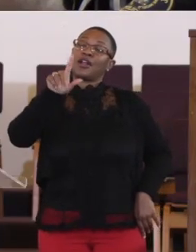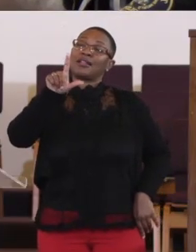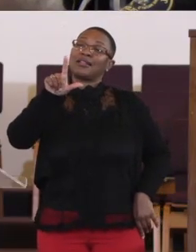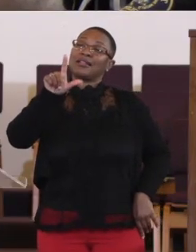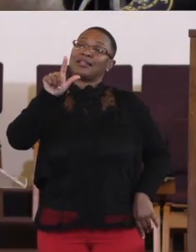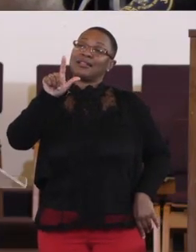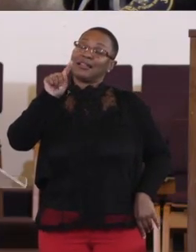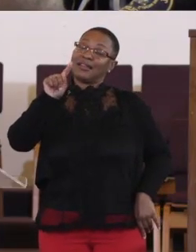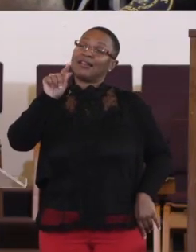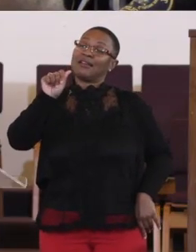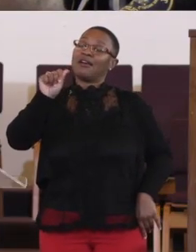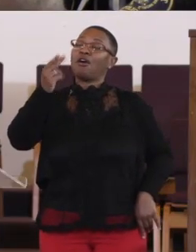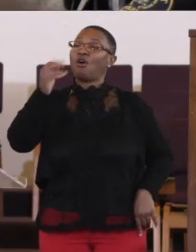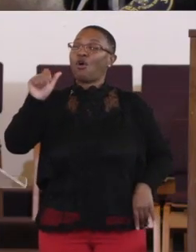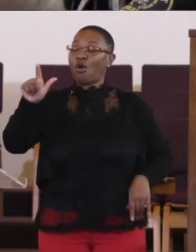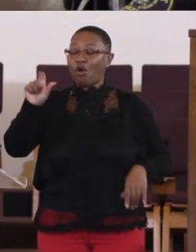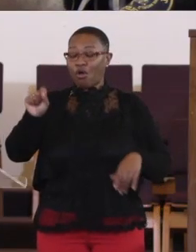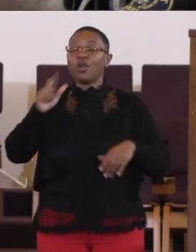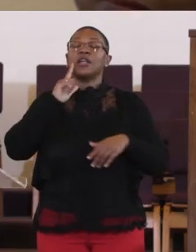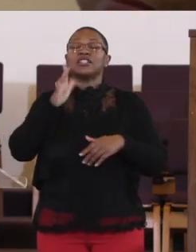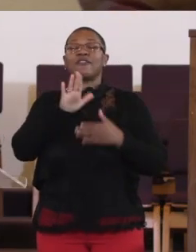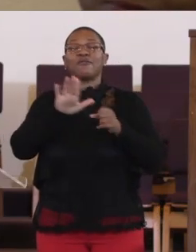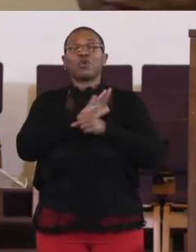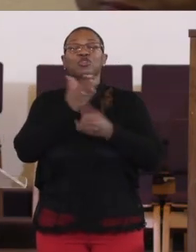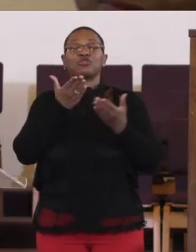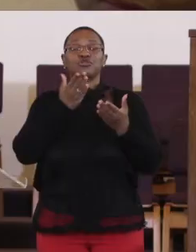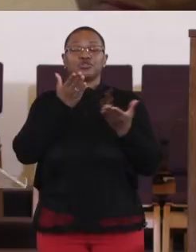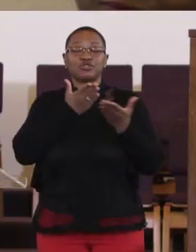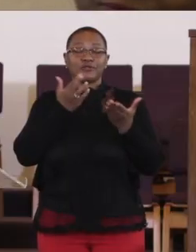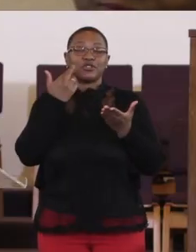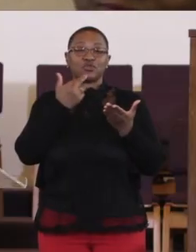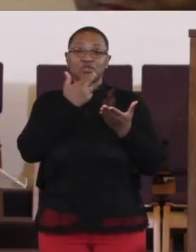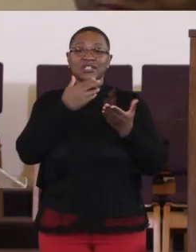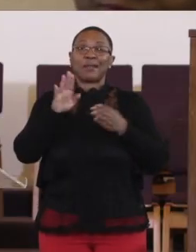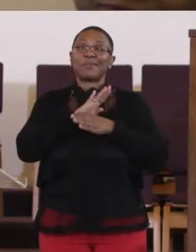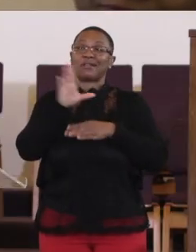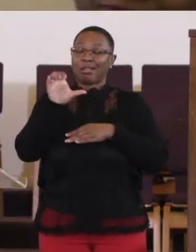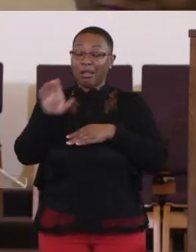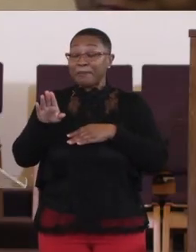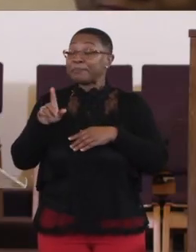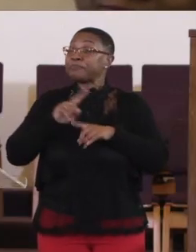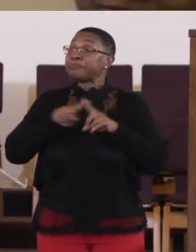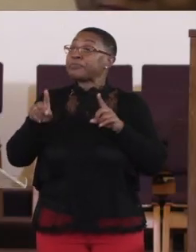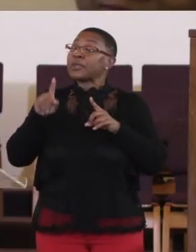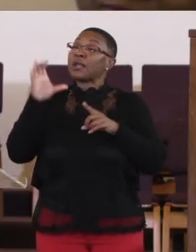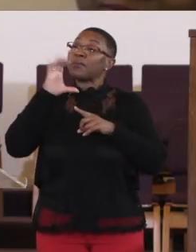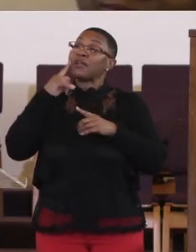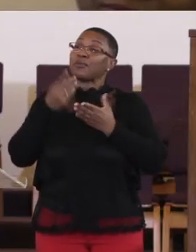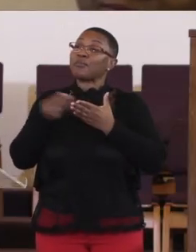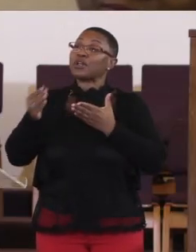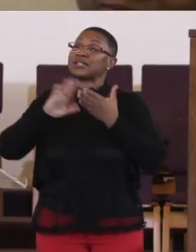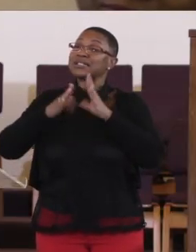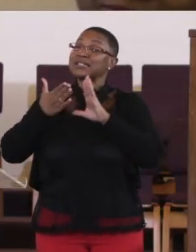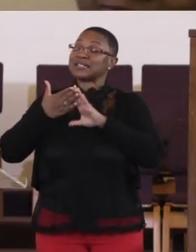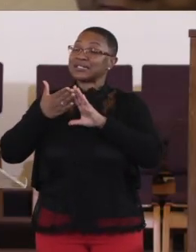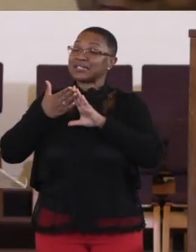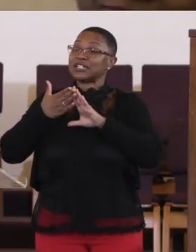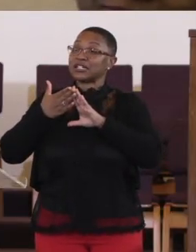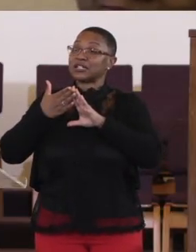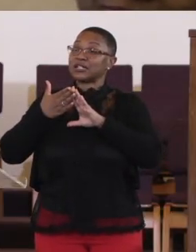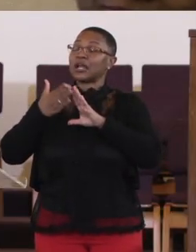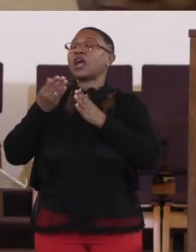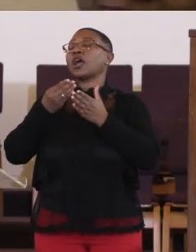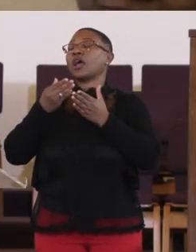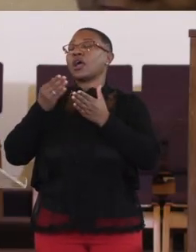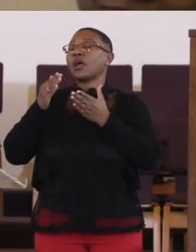will be a full-service pasta-themed restaurant, in addition to a business club. I'm also looking to purchase a building from the city of Detroit to open up my